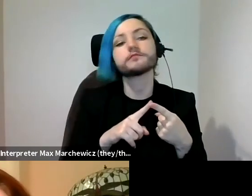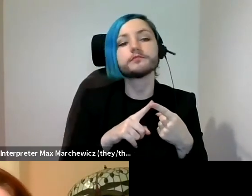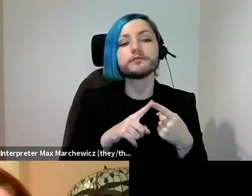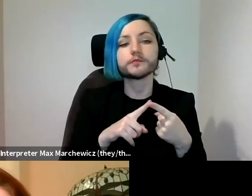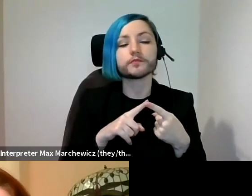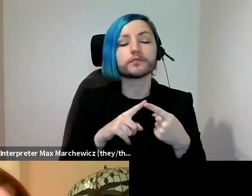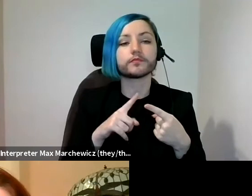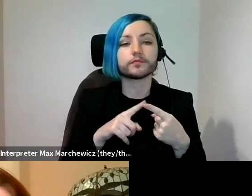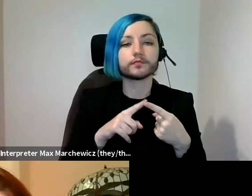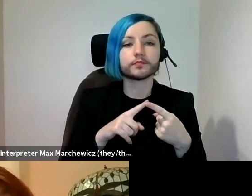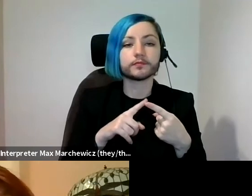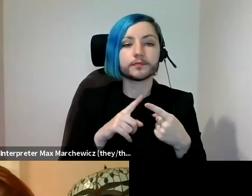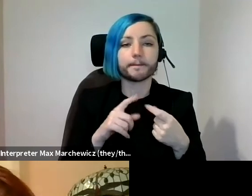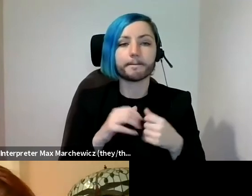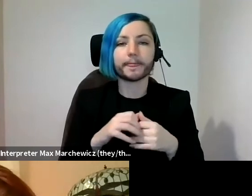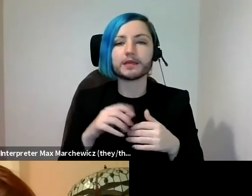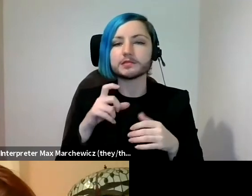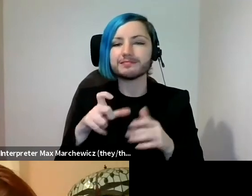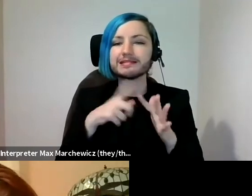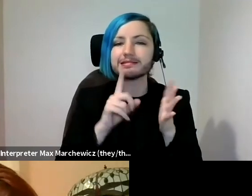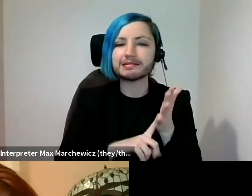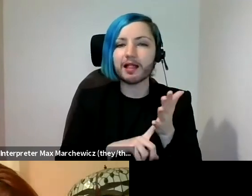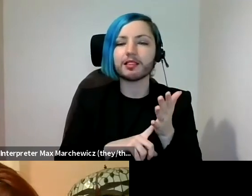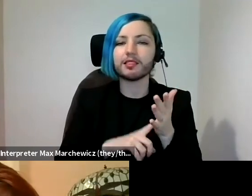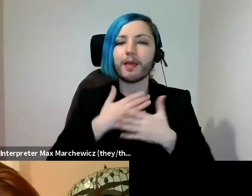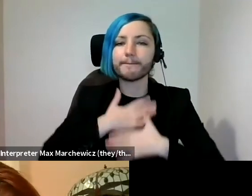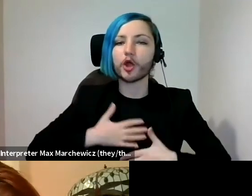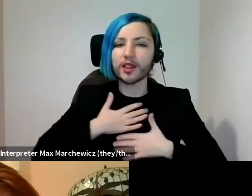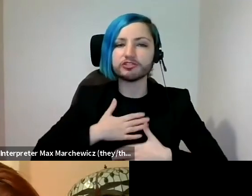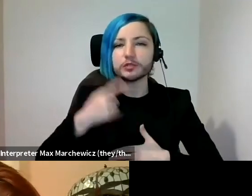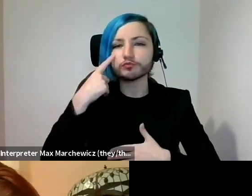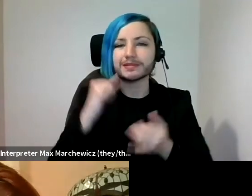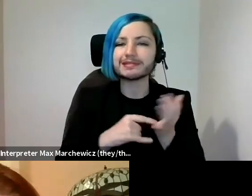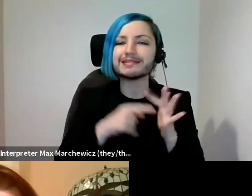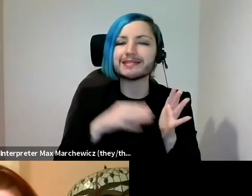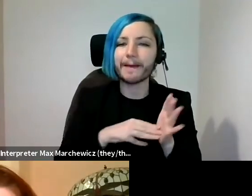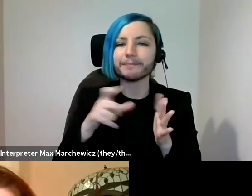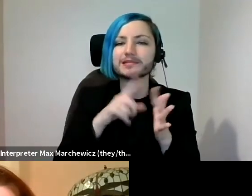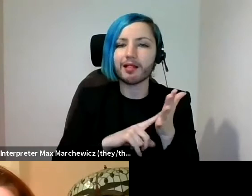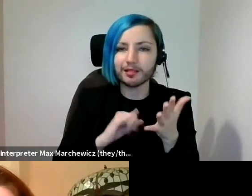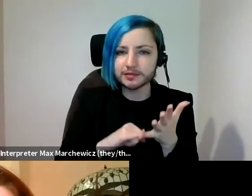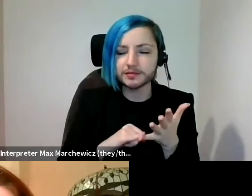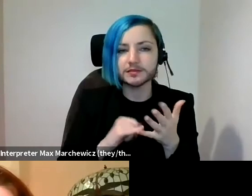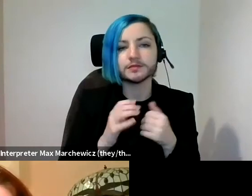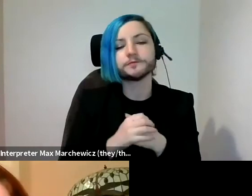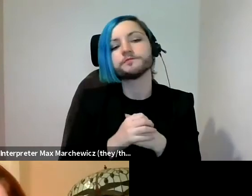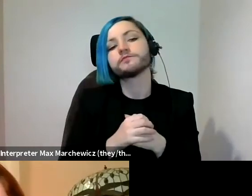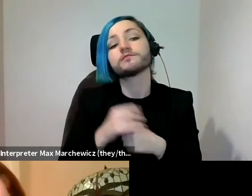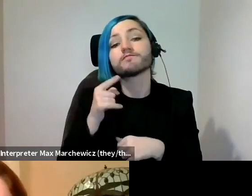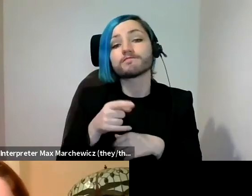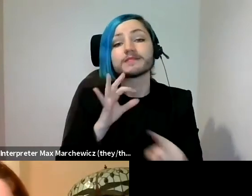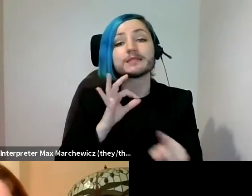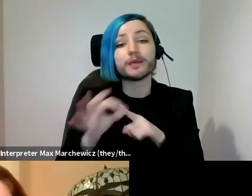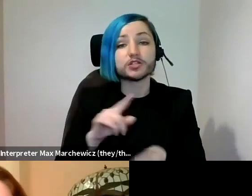with cell biologists who study stem cells, and stem cells are special because